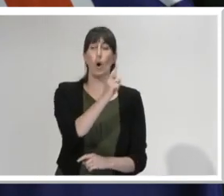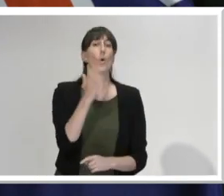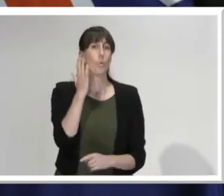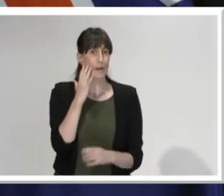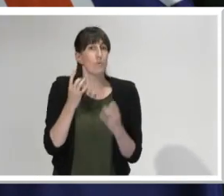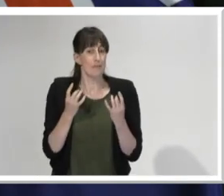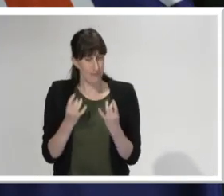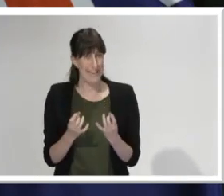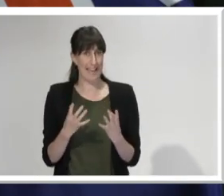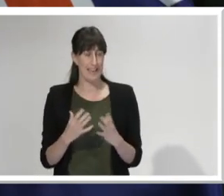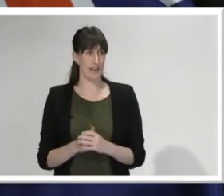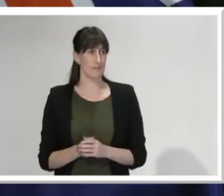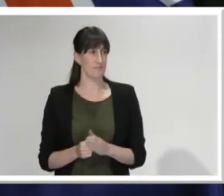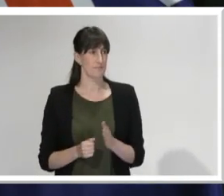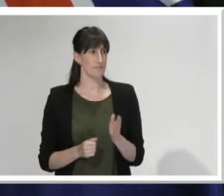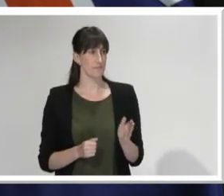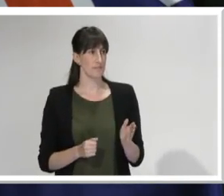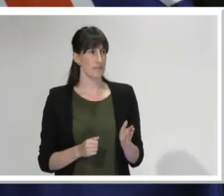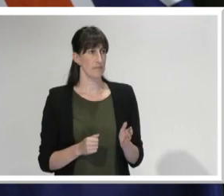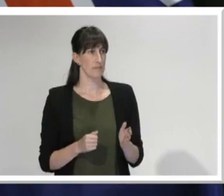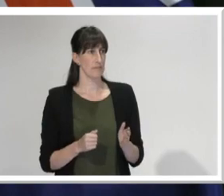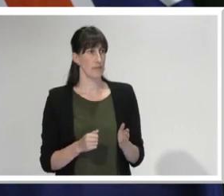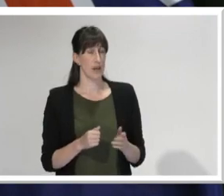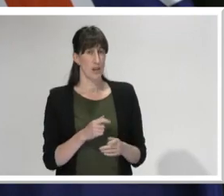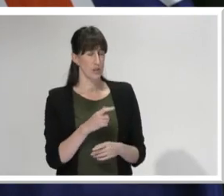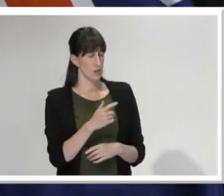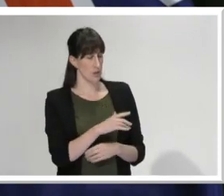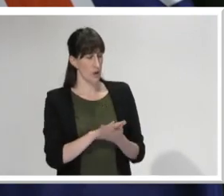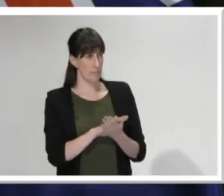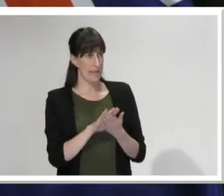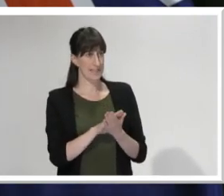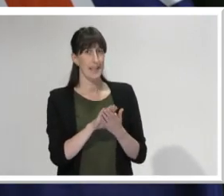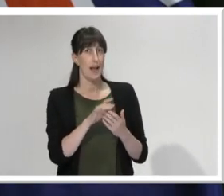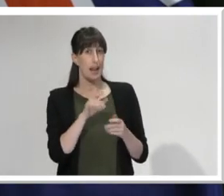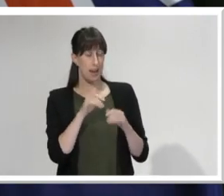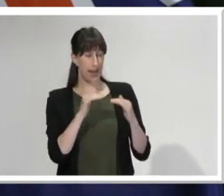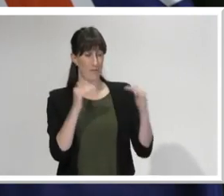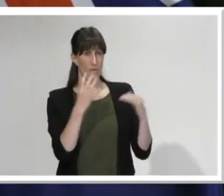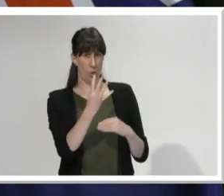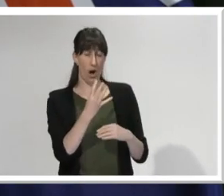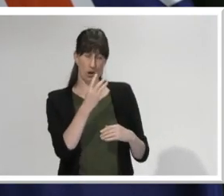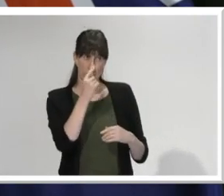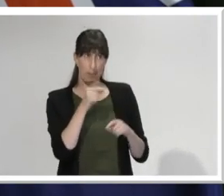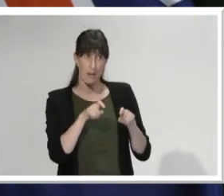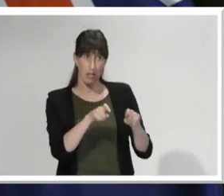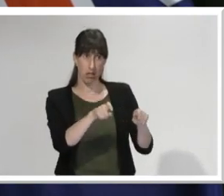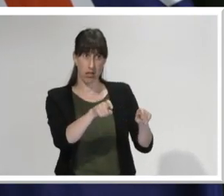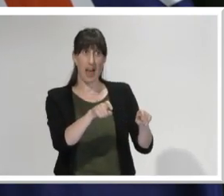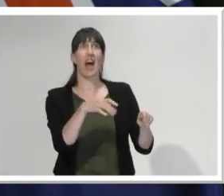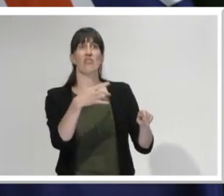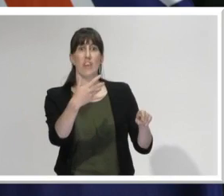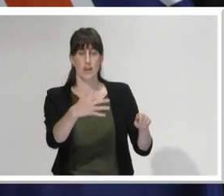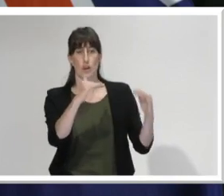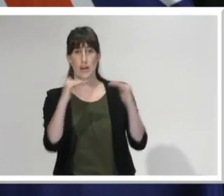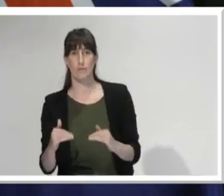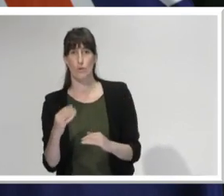the need to stay in level 3 and 4 for longer, because that prevents us then to go backwards and forwards. But realistically, how soon do you think we could move into that